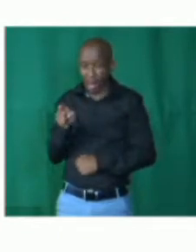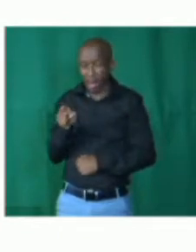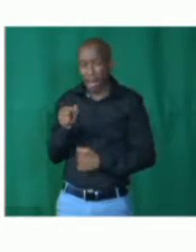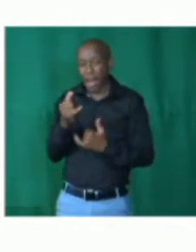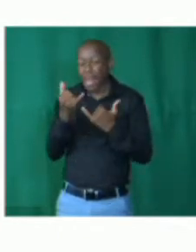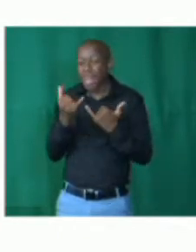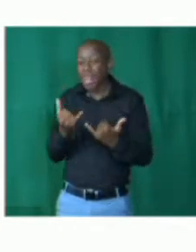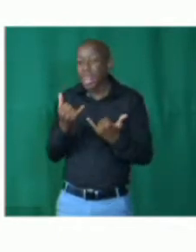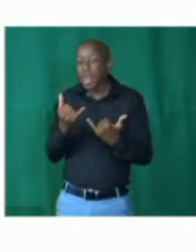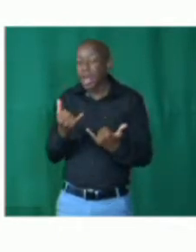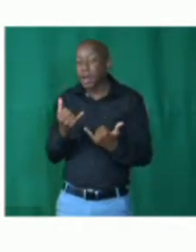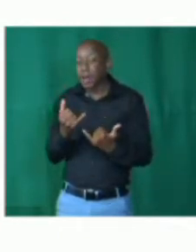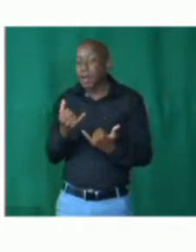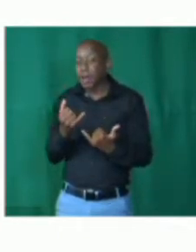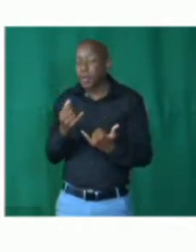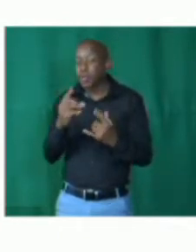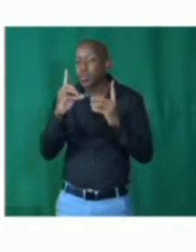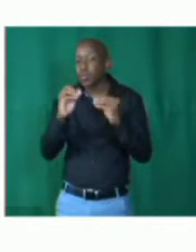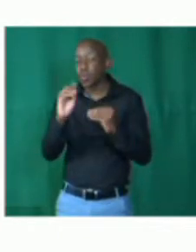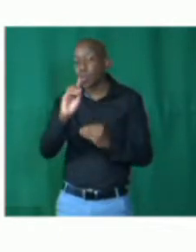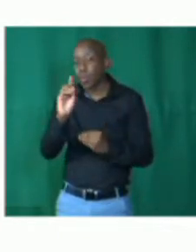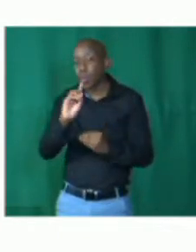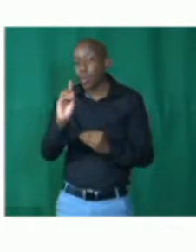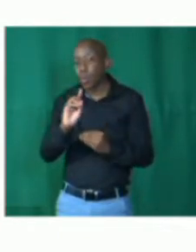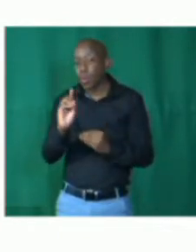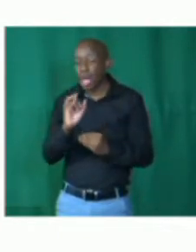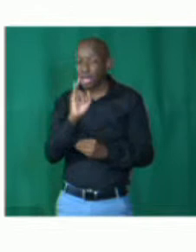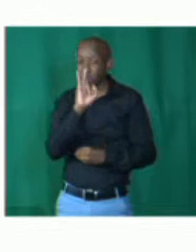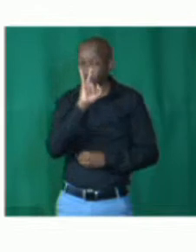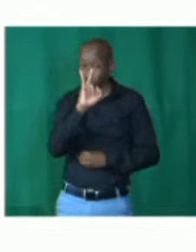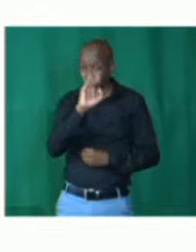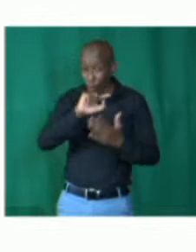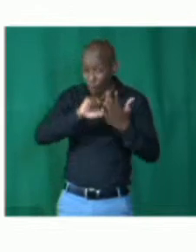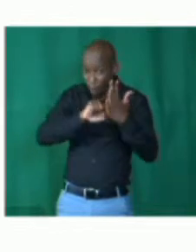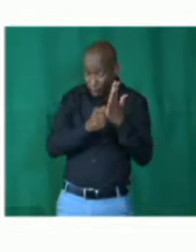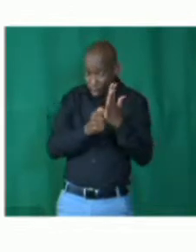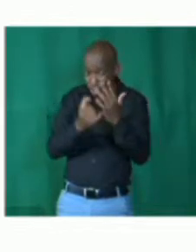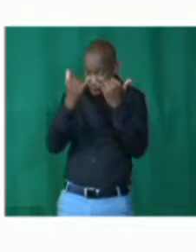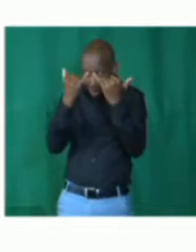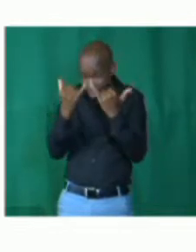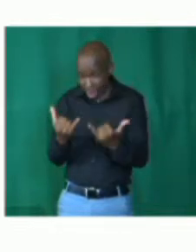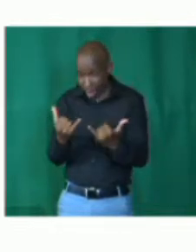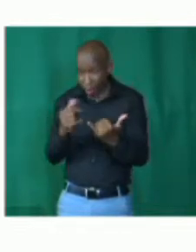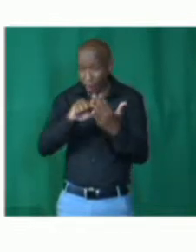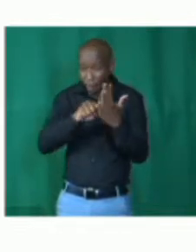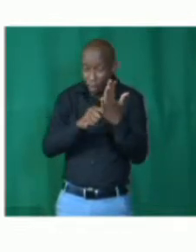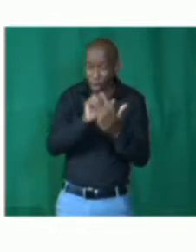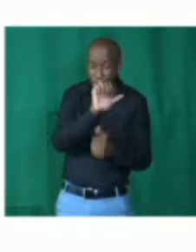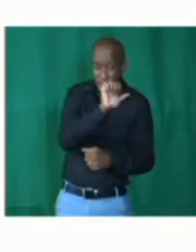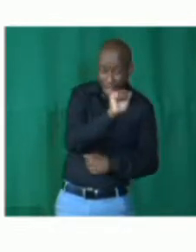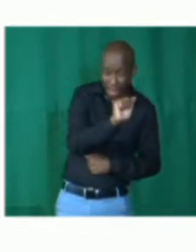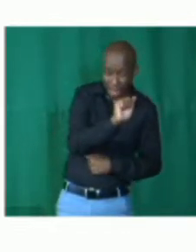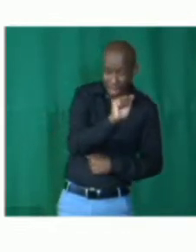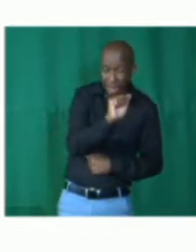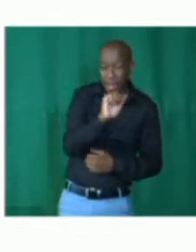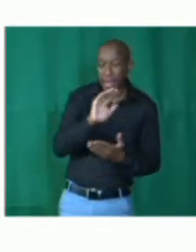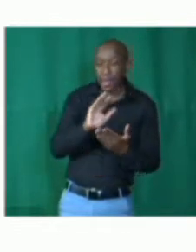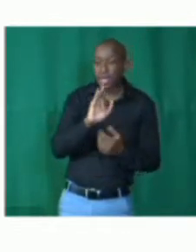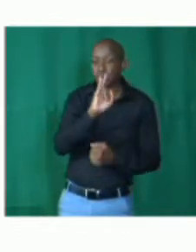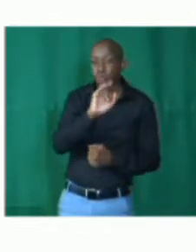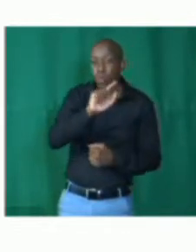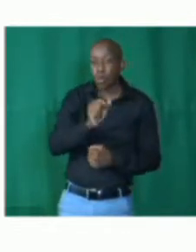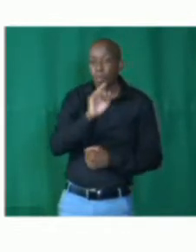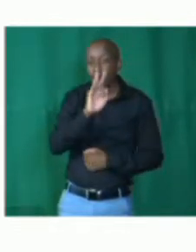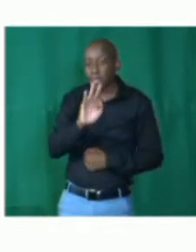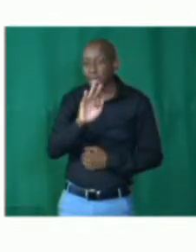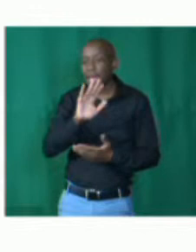what we do, dear learners, is we have 2 points. So we have point A as 2,3 and we have